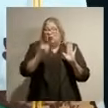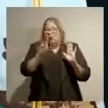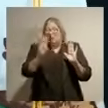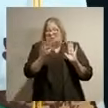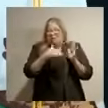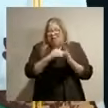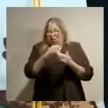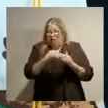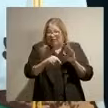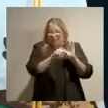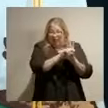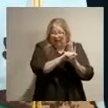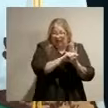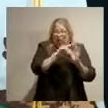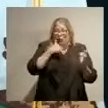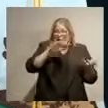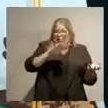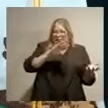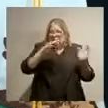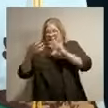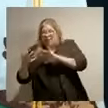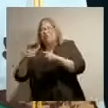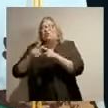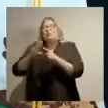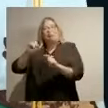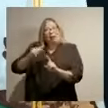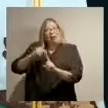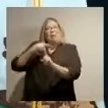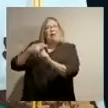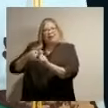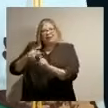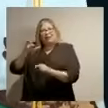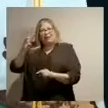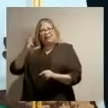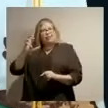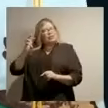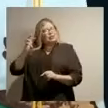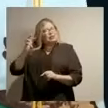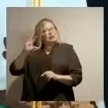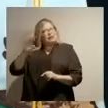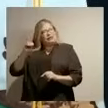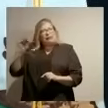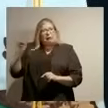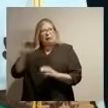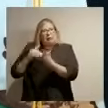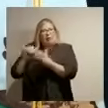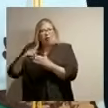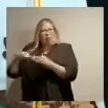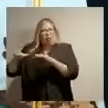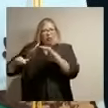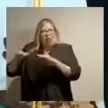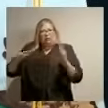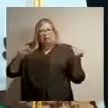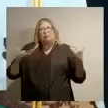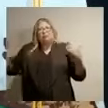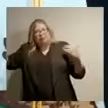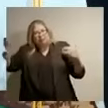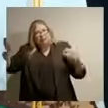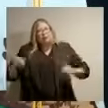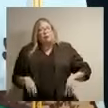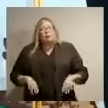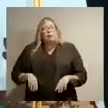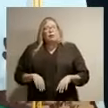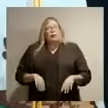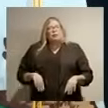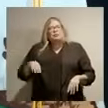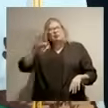balance in 25-26 to now be a positive $650 million balance. I also note, kind of in the approach, I